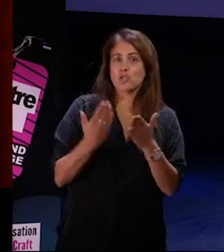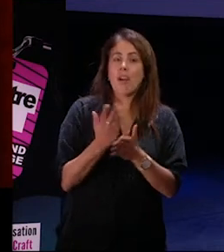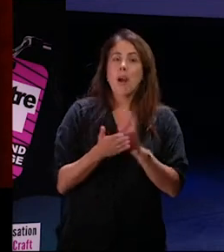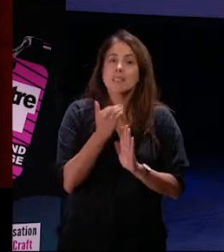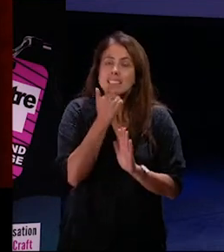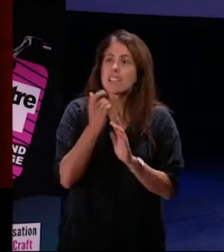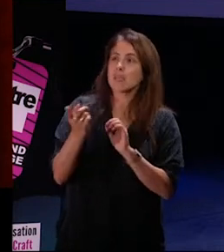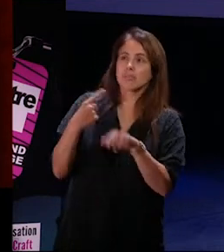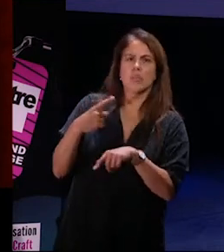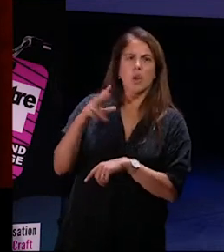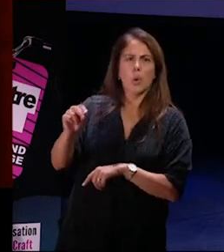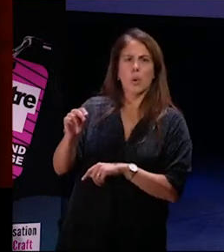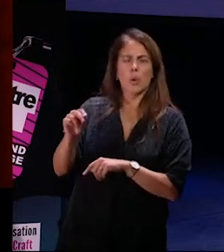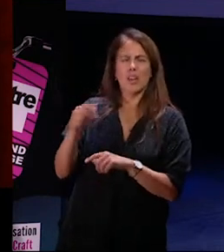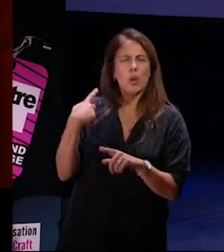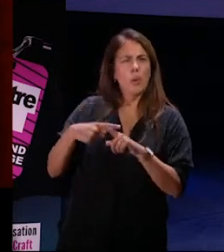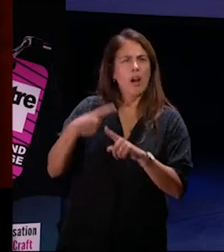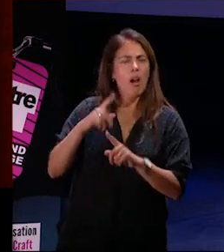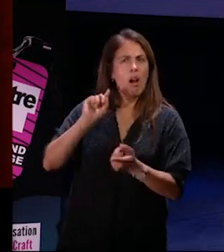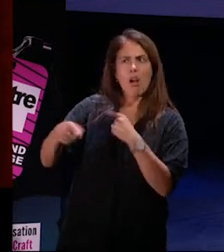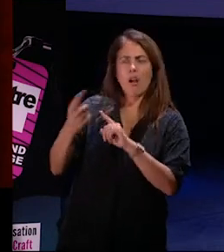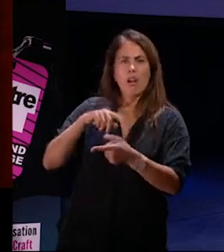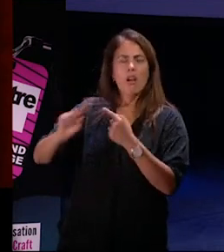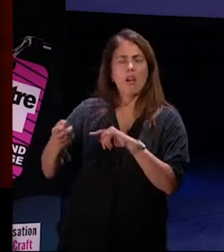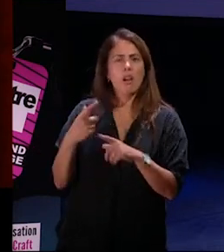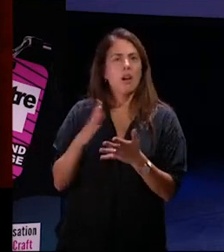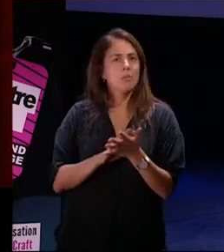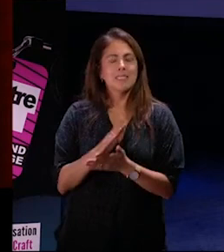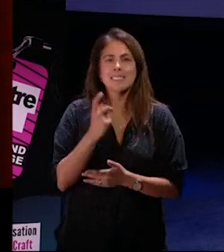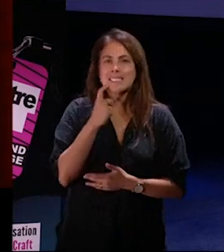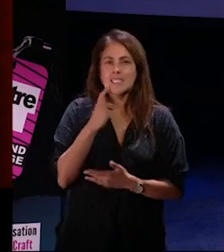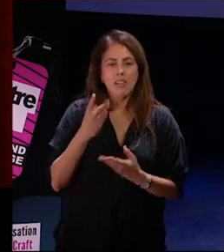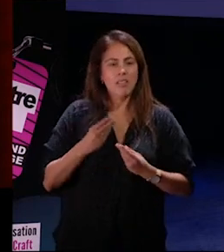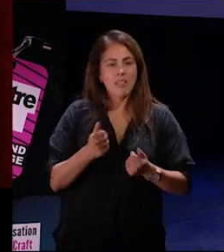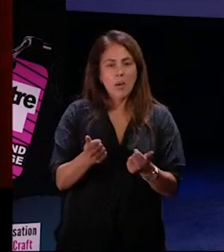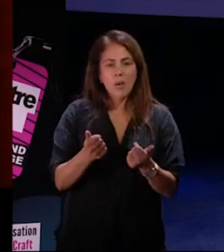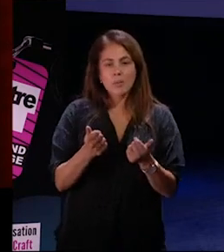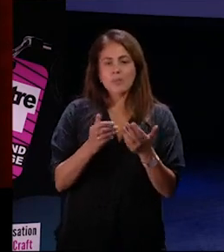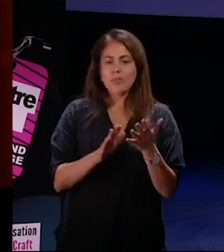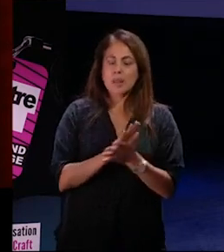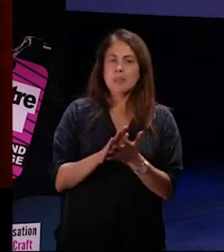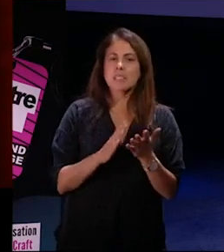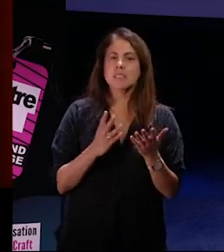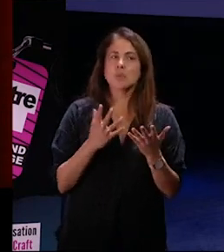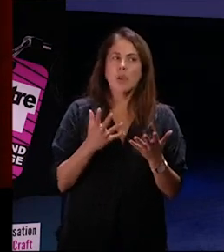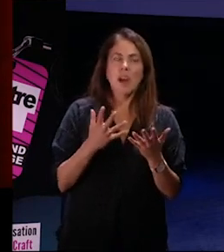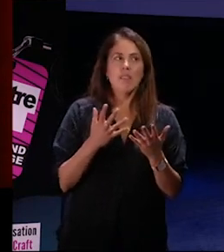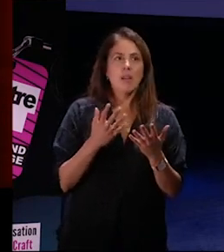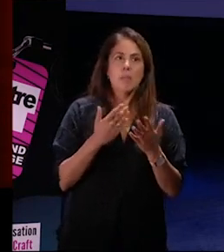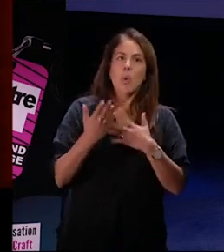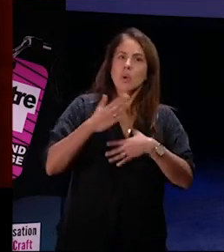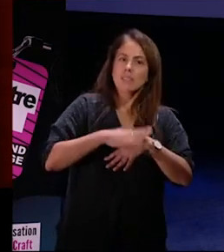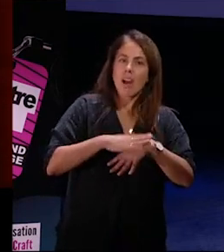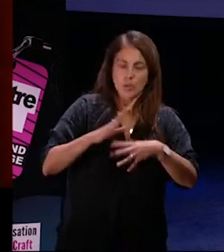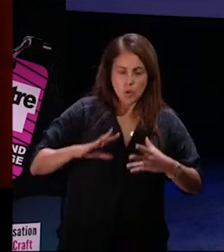response saying, no, that's not what I thought, sort of thing. So, you know, those sorts of processes, yes. But it unlocks a huge amount of new creative processes